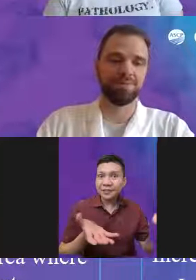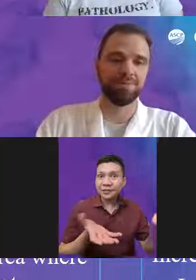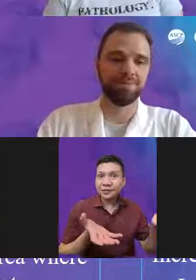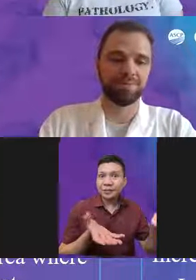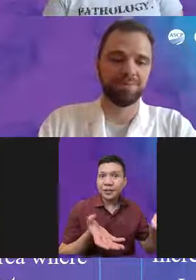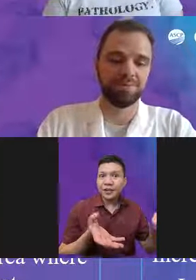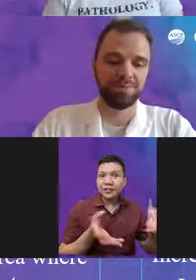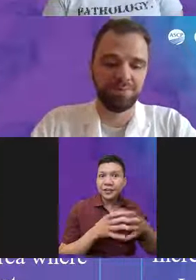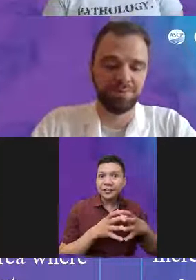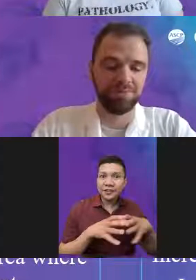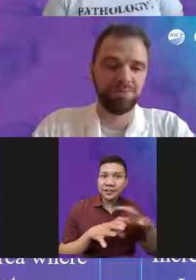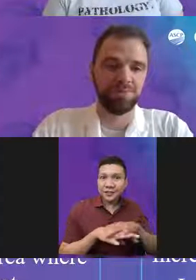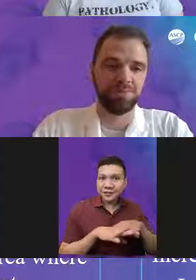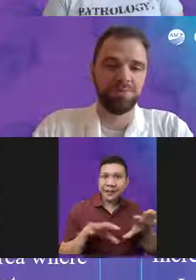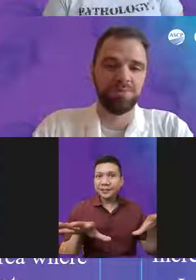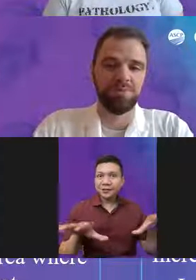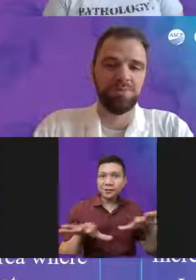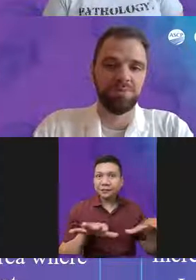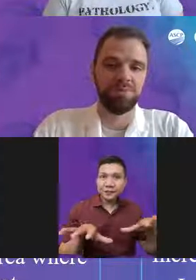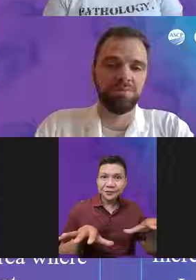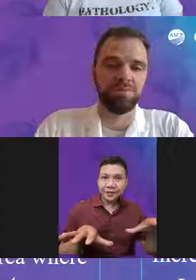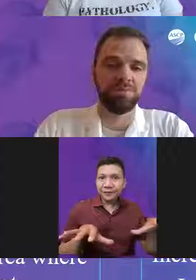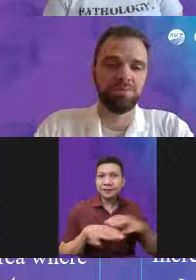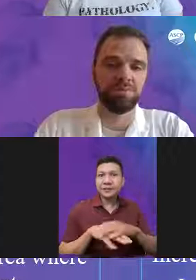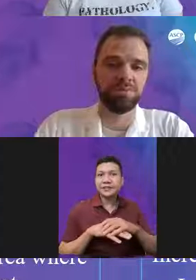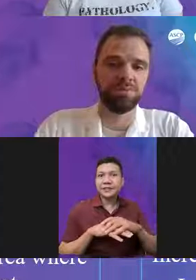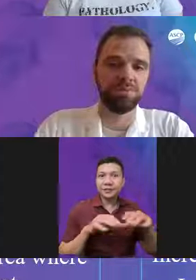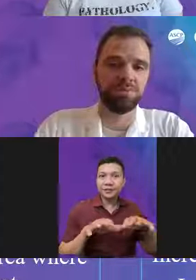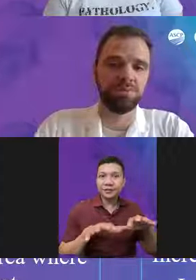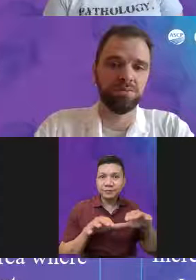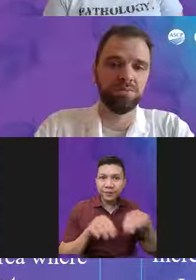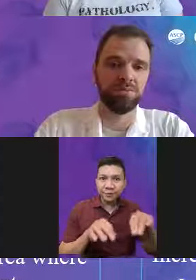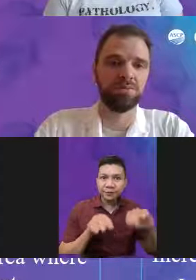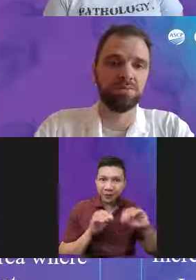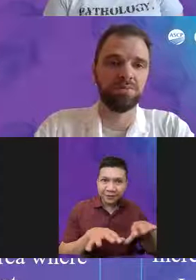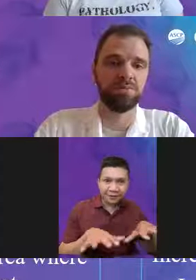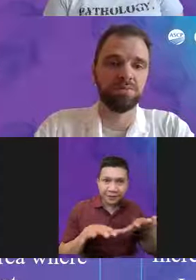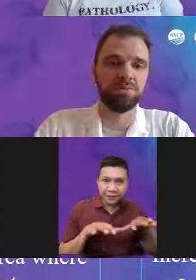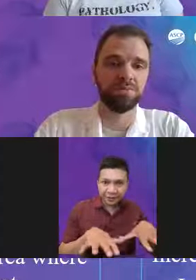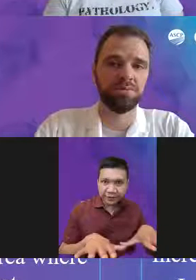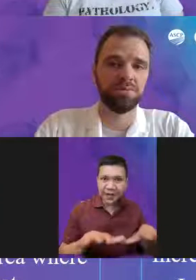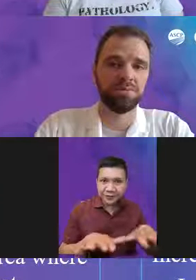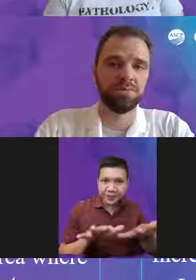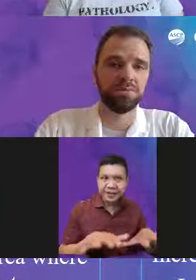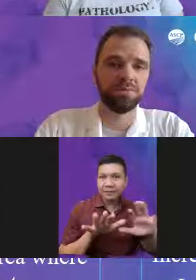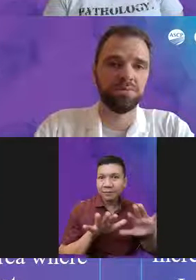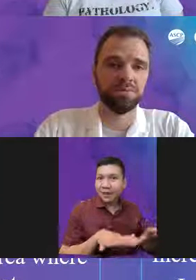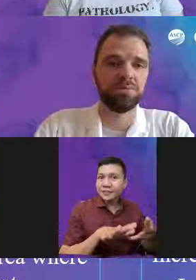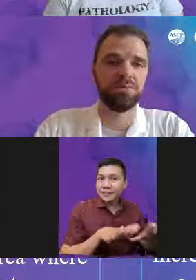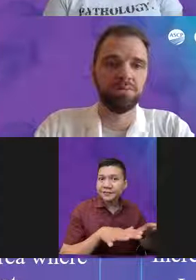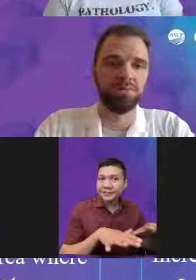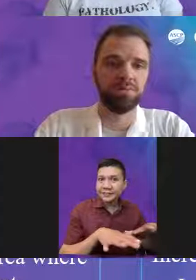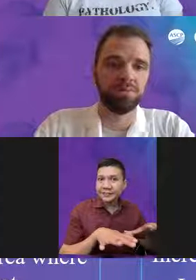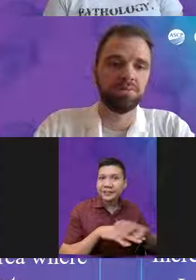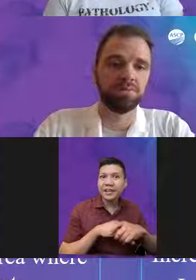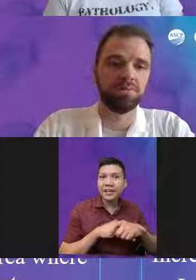my passion to not just understanding the superficial level, but, you know, deeper understanding the